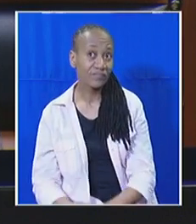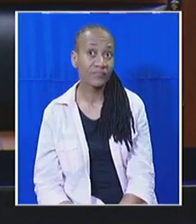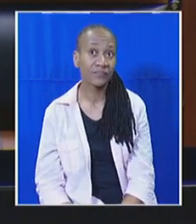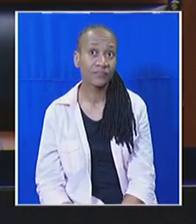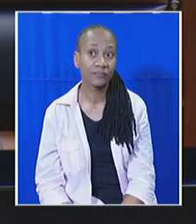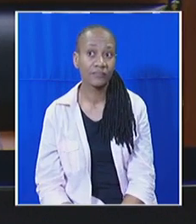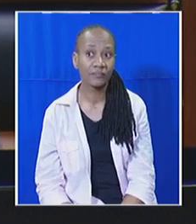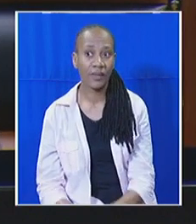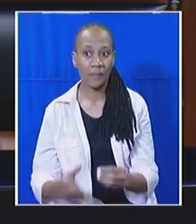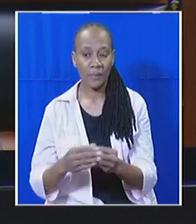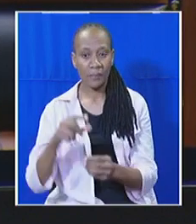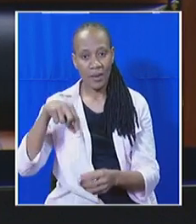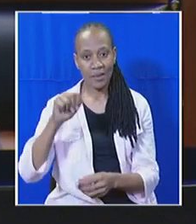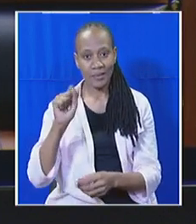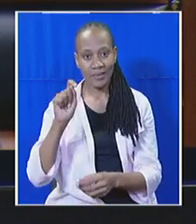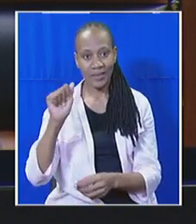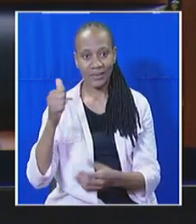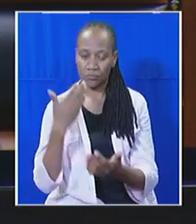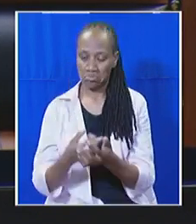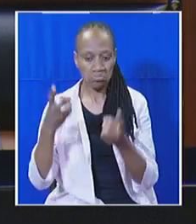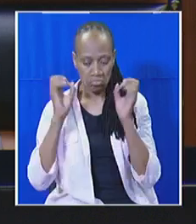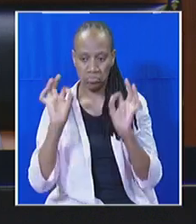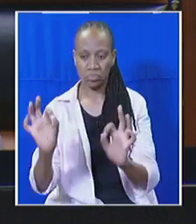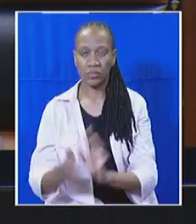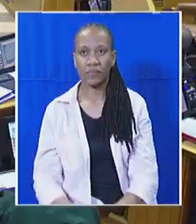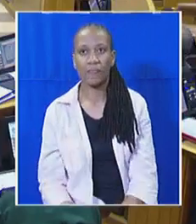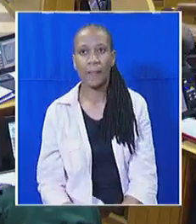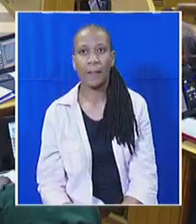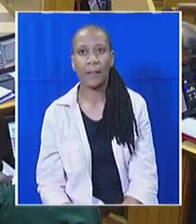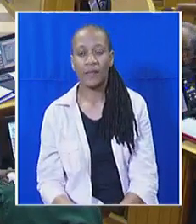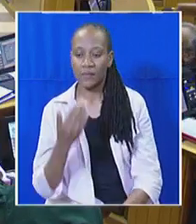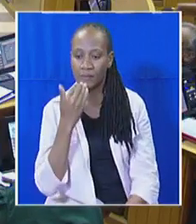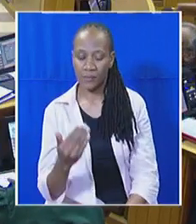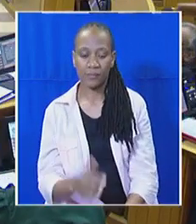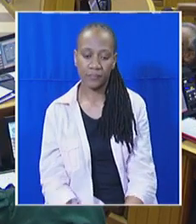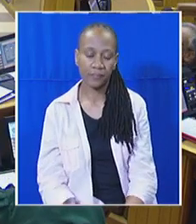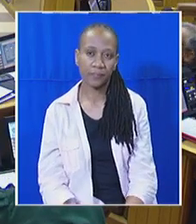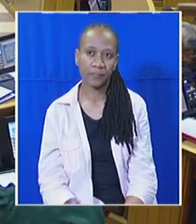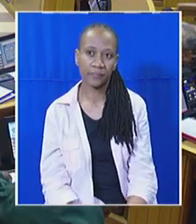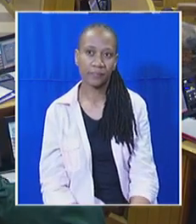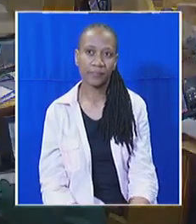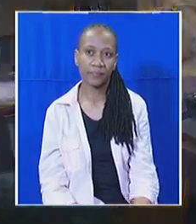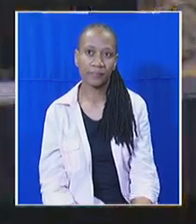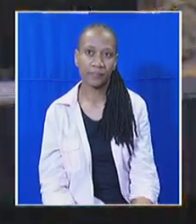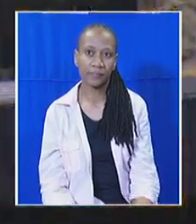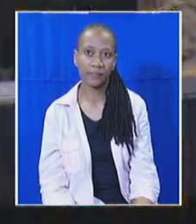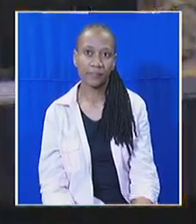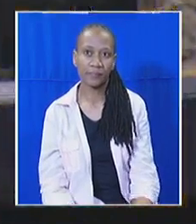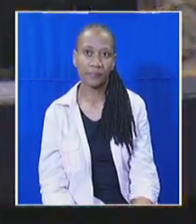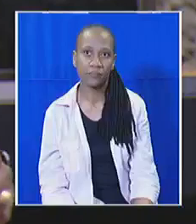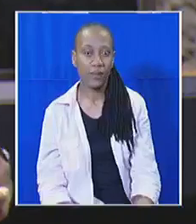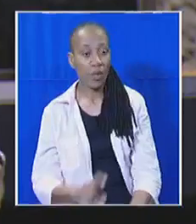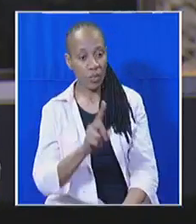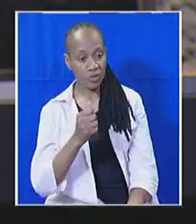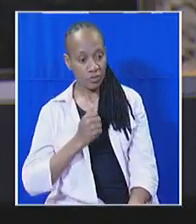Honorable Kata. Yes. Okay. Thank you, House Chair. And my question to the Deputy